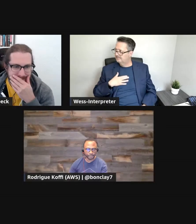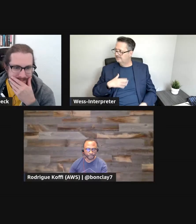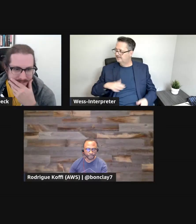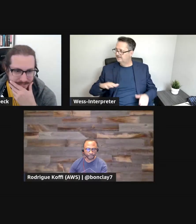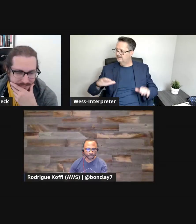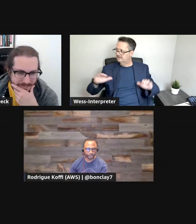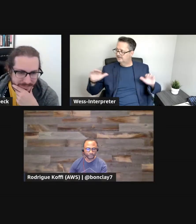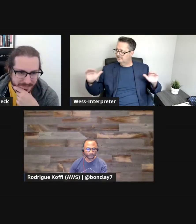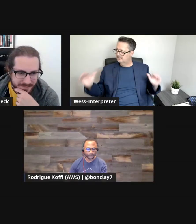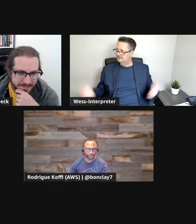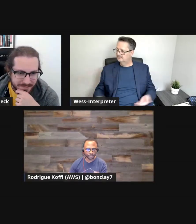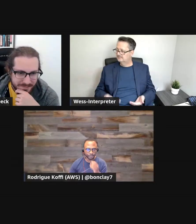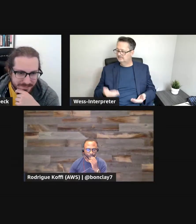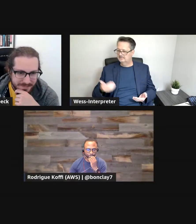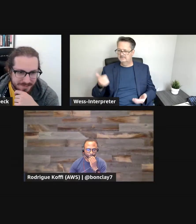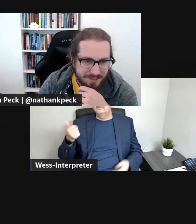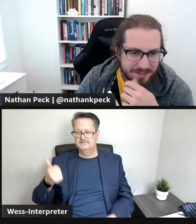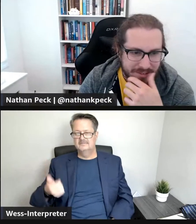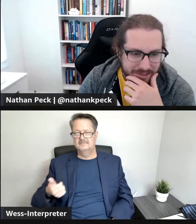at it.